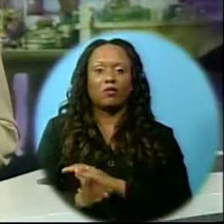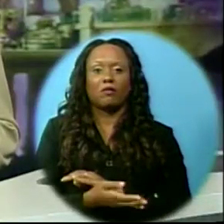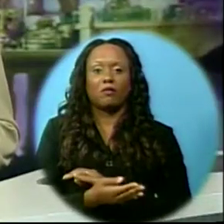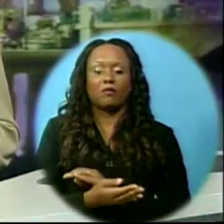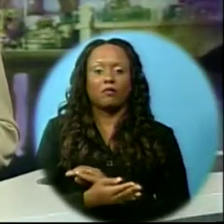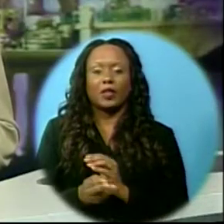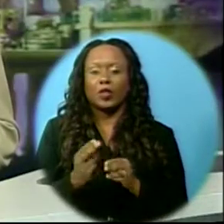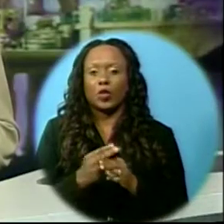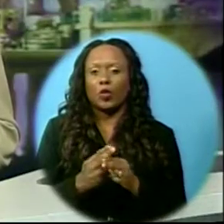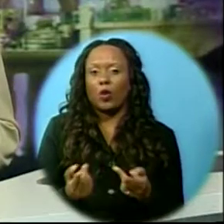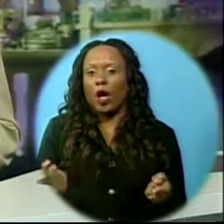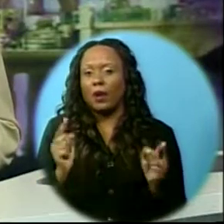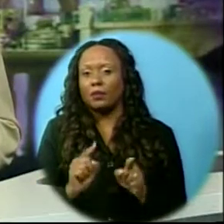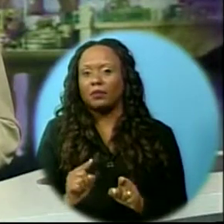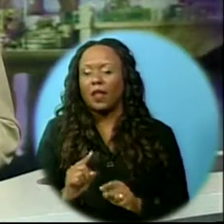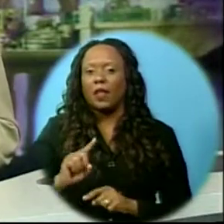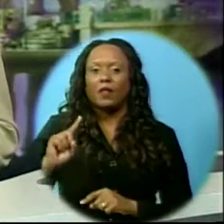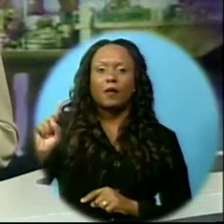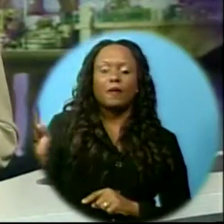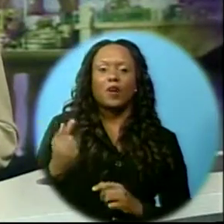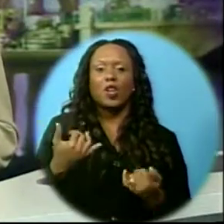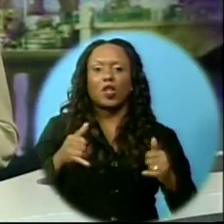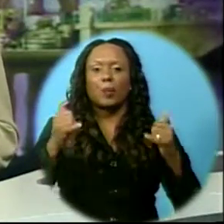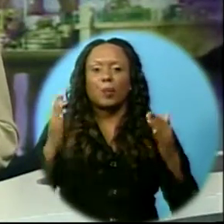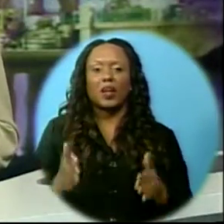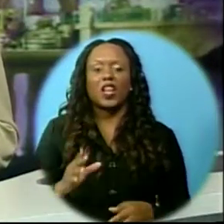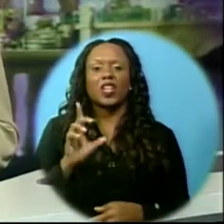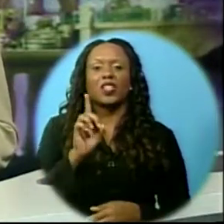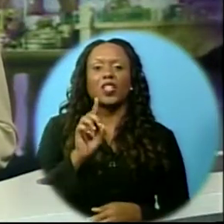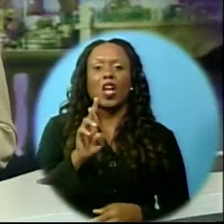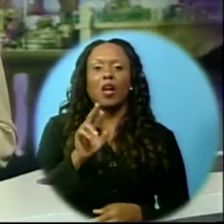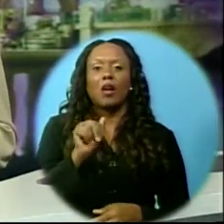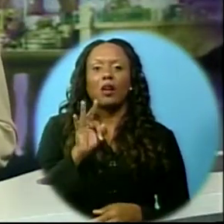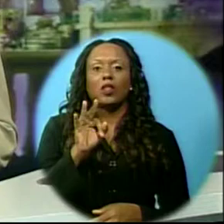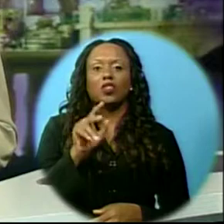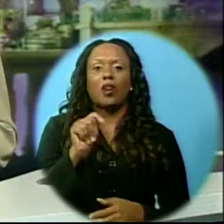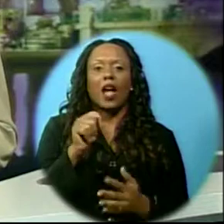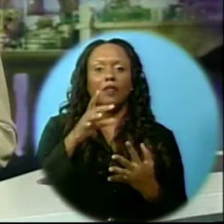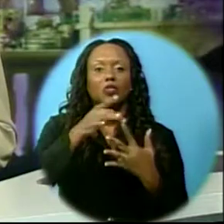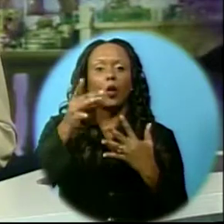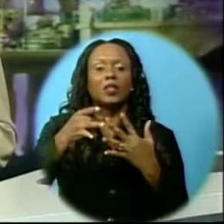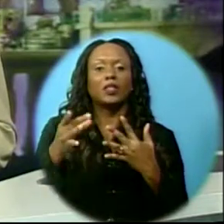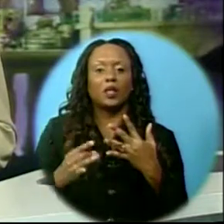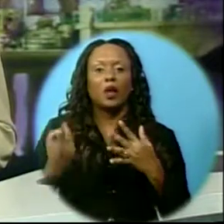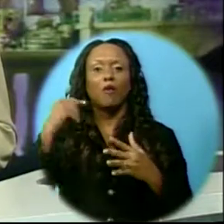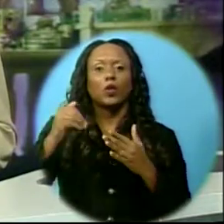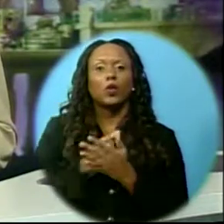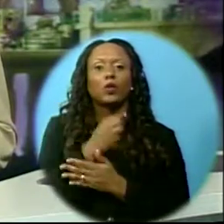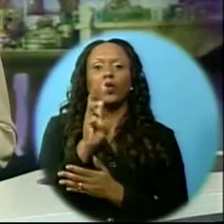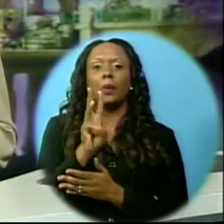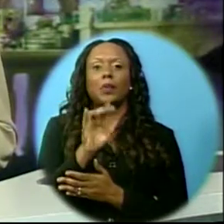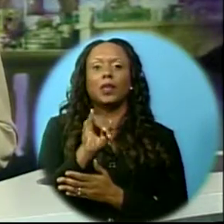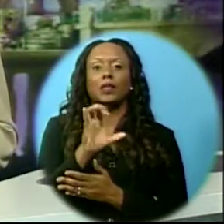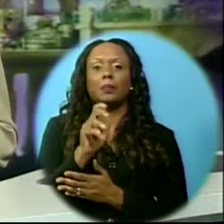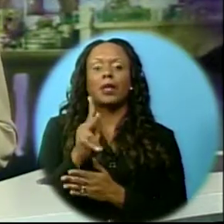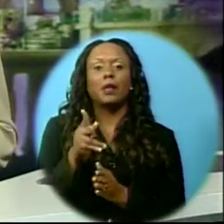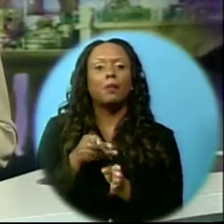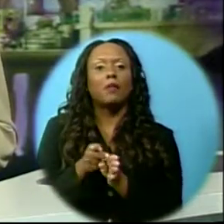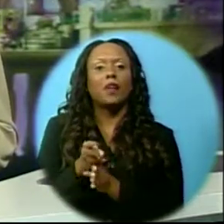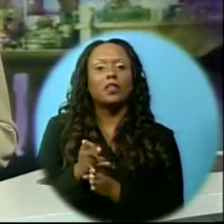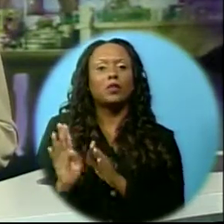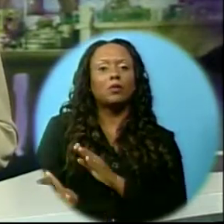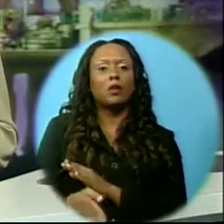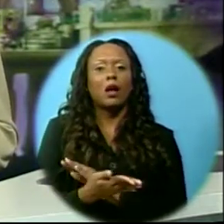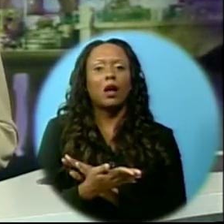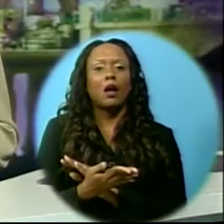is a step closer to fruition. The first ever players draft for the new WICB Professional Cricket League regional four-day